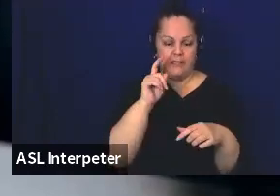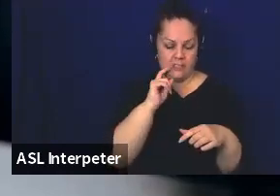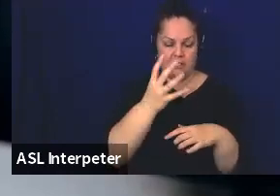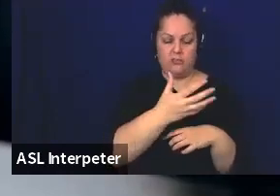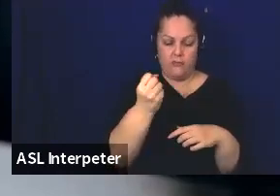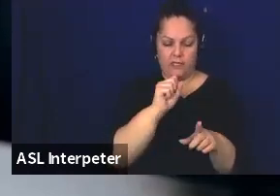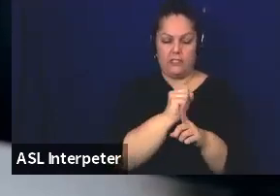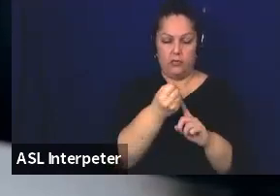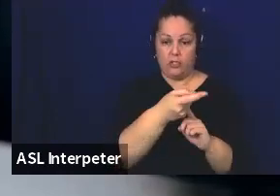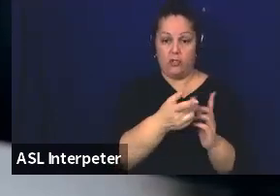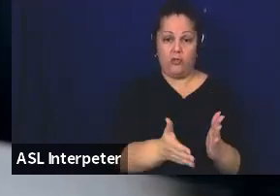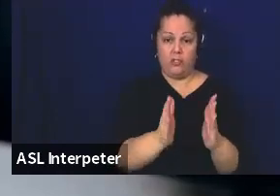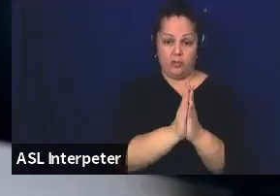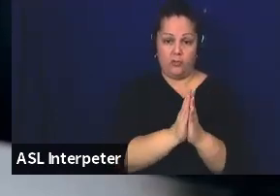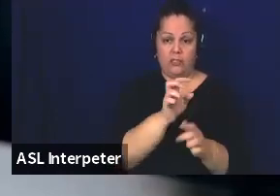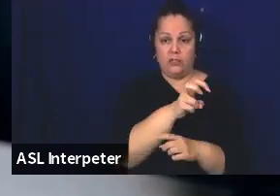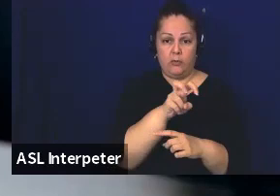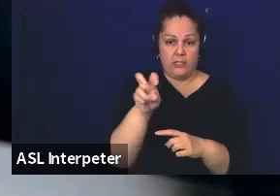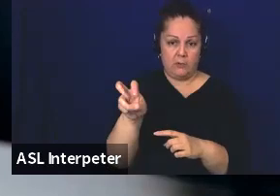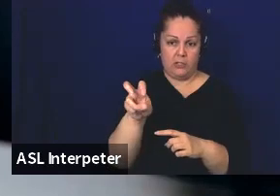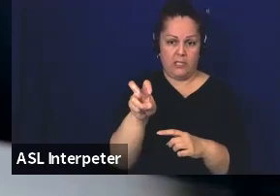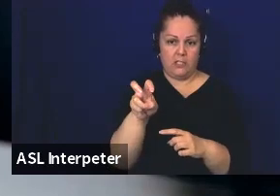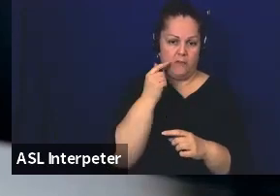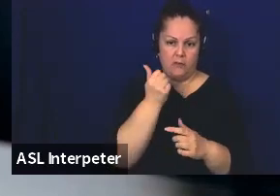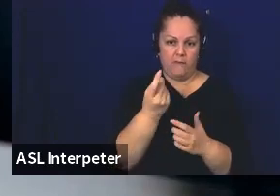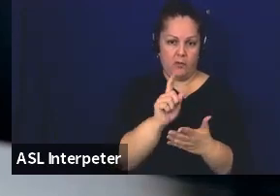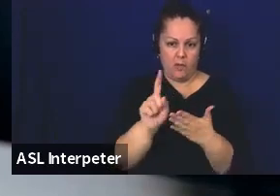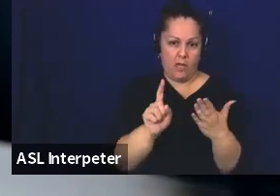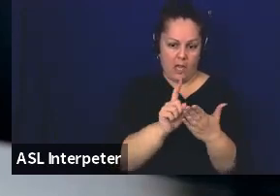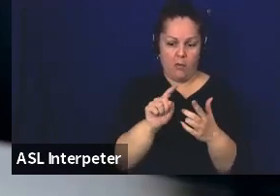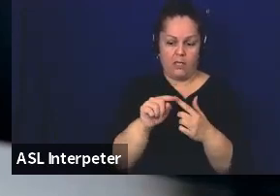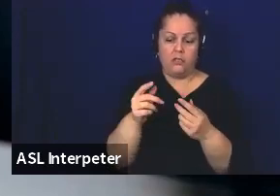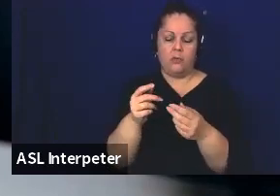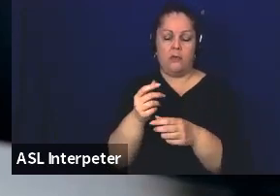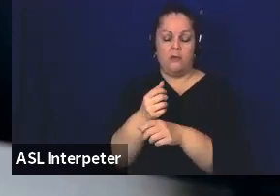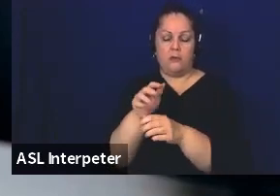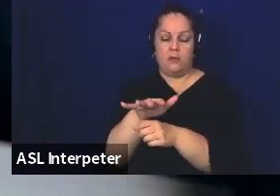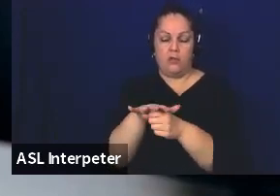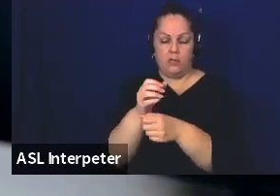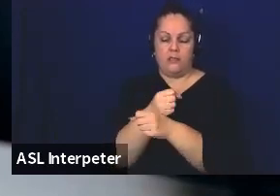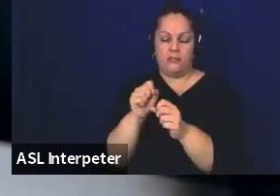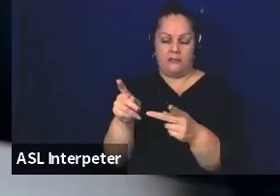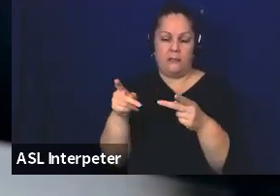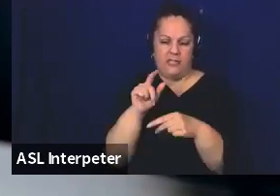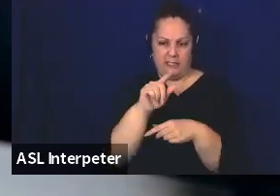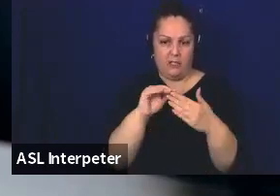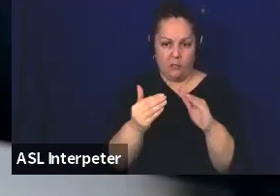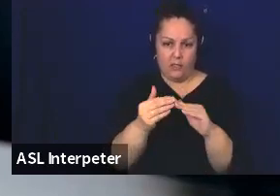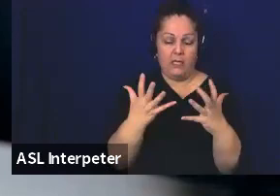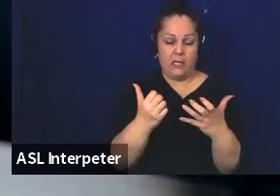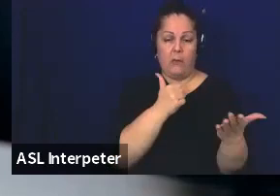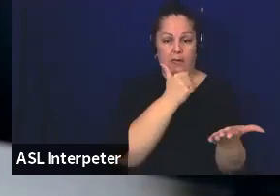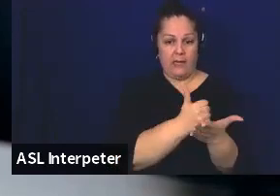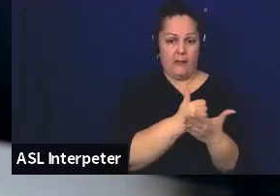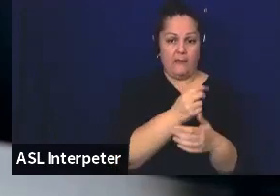is requesting transportation within a few hours to a local safe space within their community. They would like help getting to